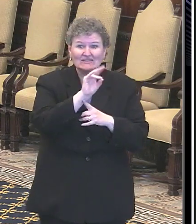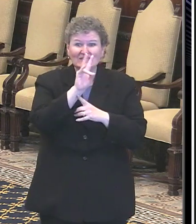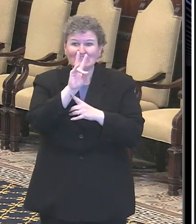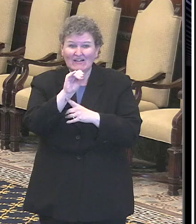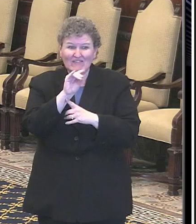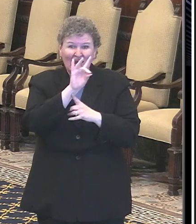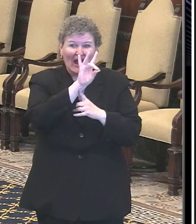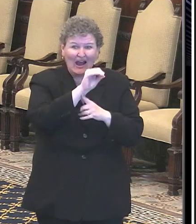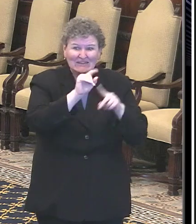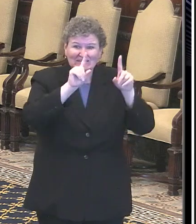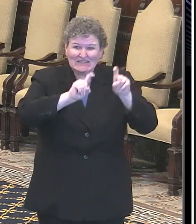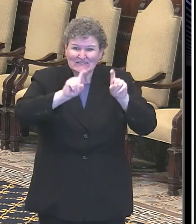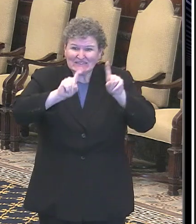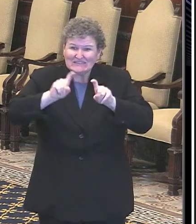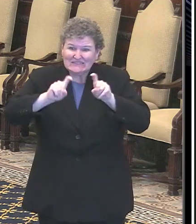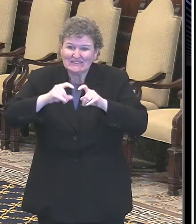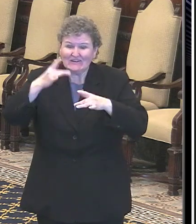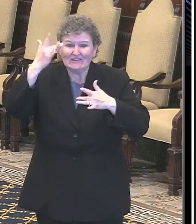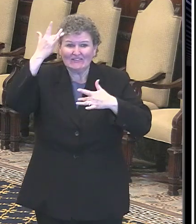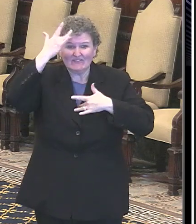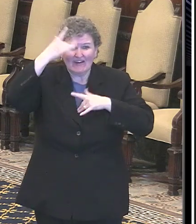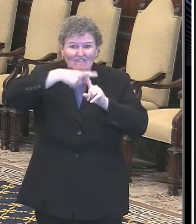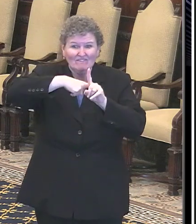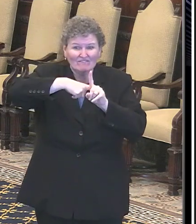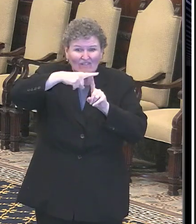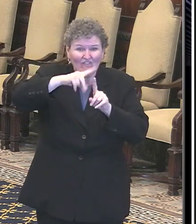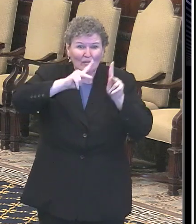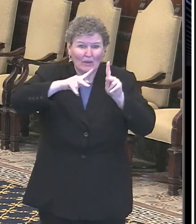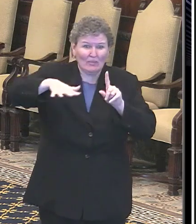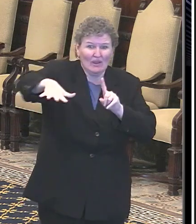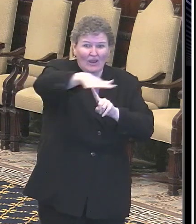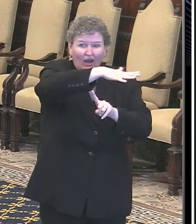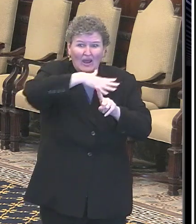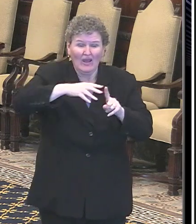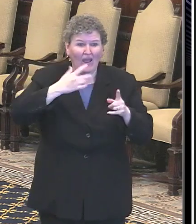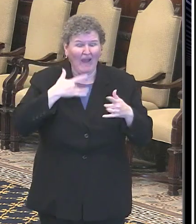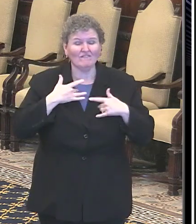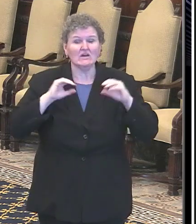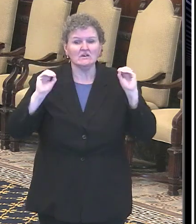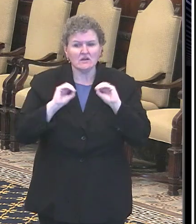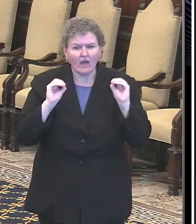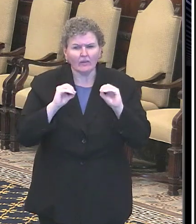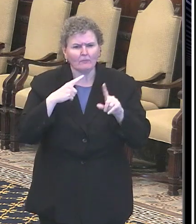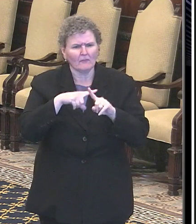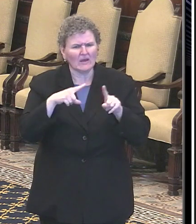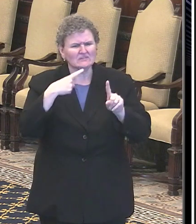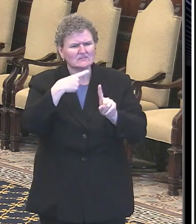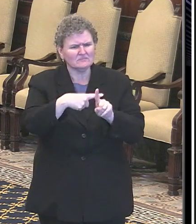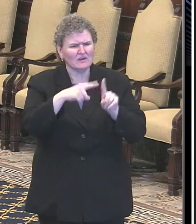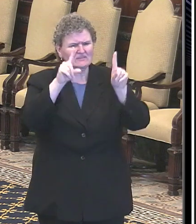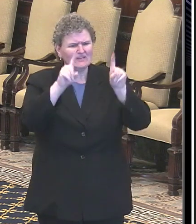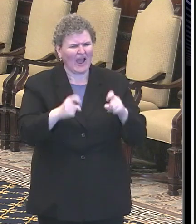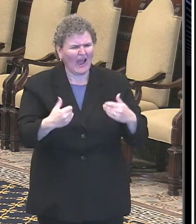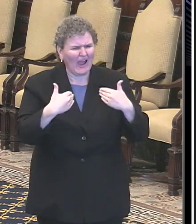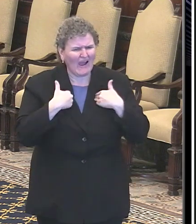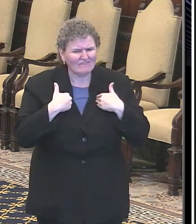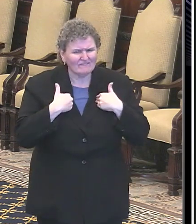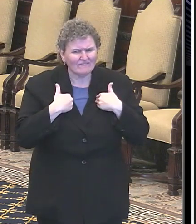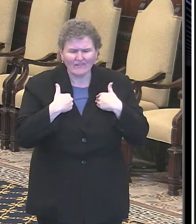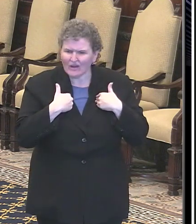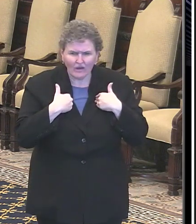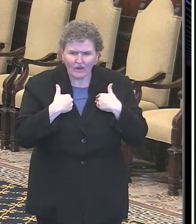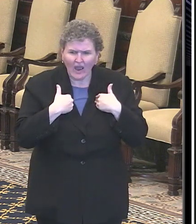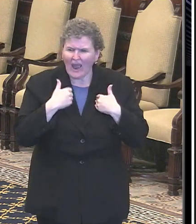no symptoms who tested positive. Does that raise any concerns with you about